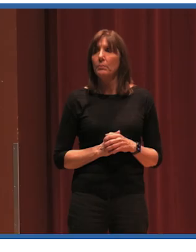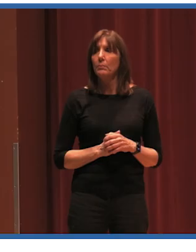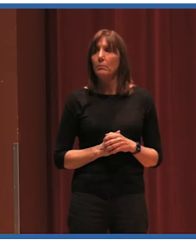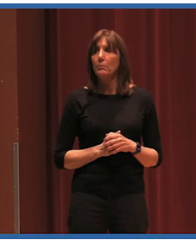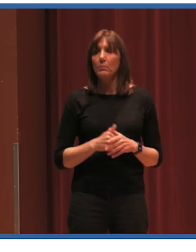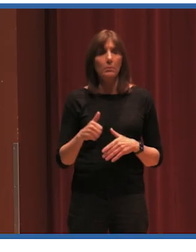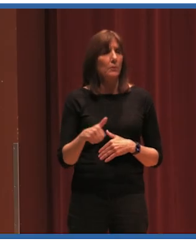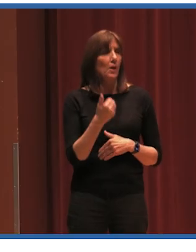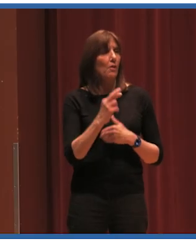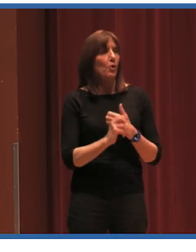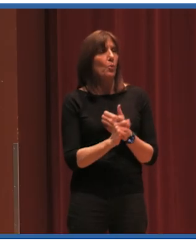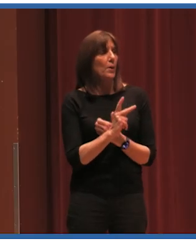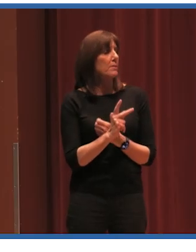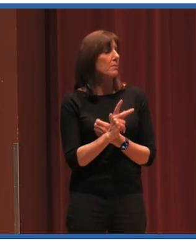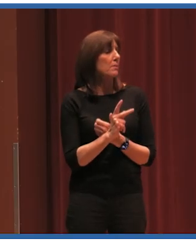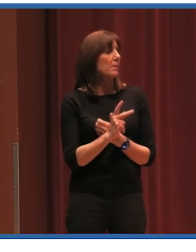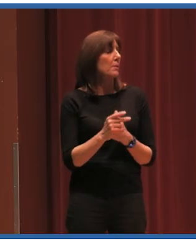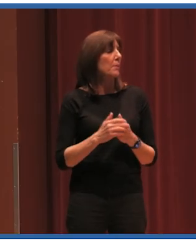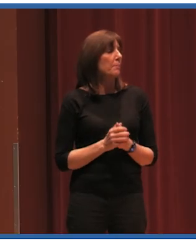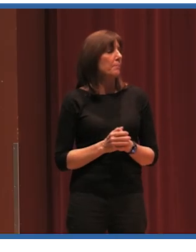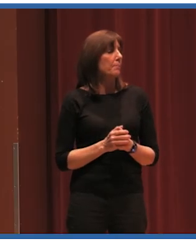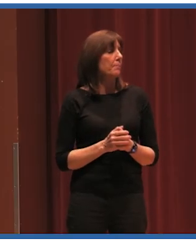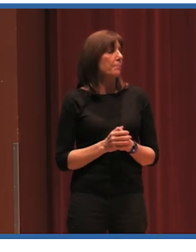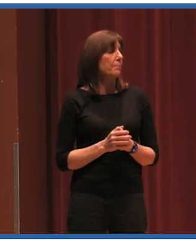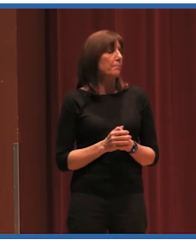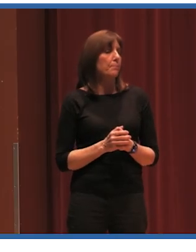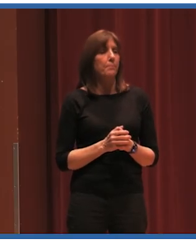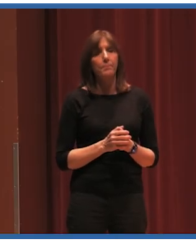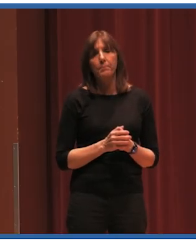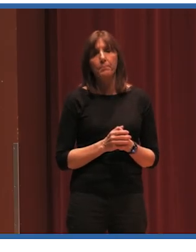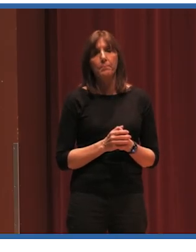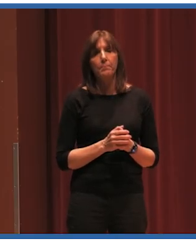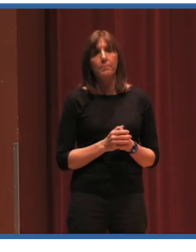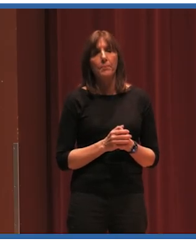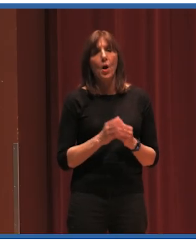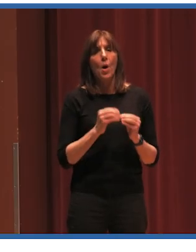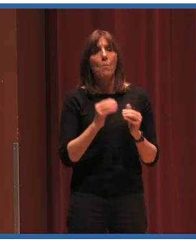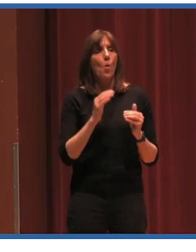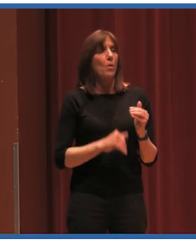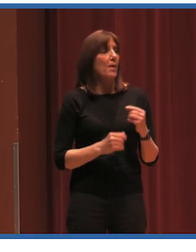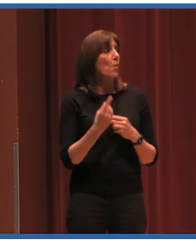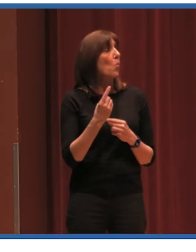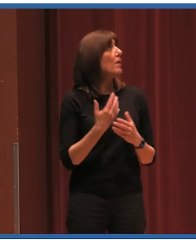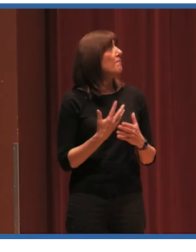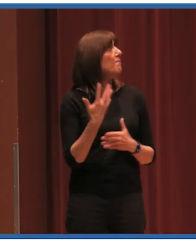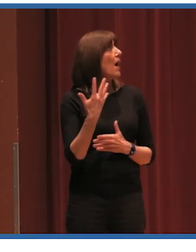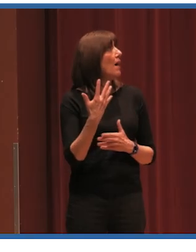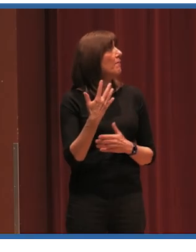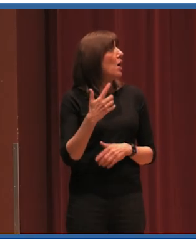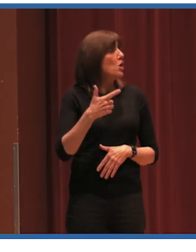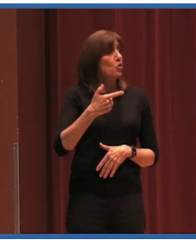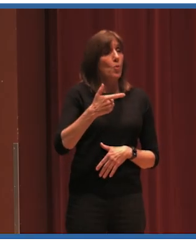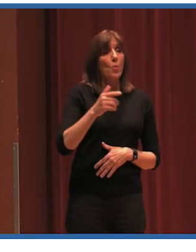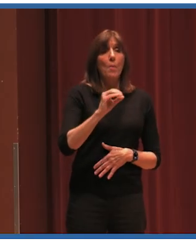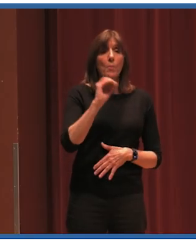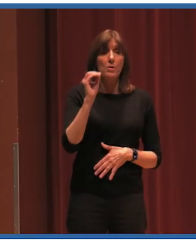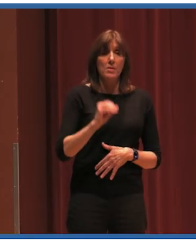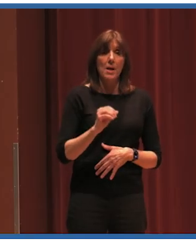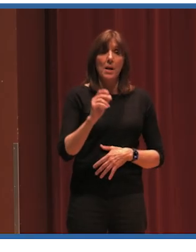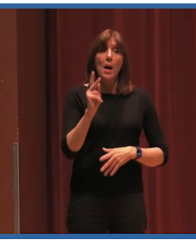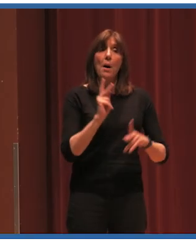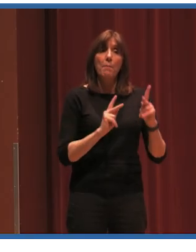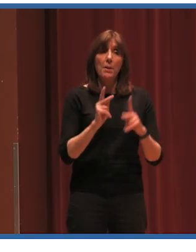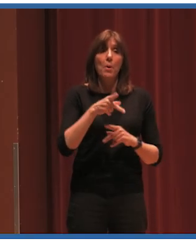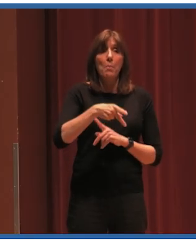Other risk factors to talk about, we have more than 1 in 5, or 21% of people in